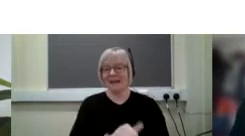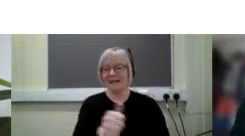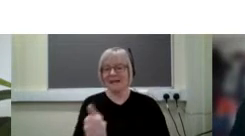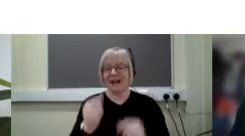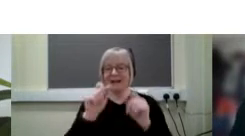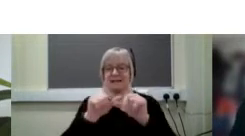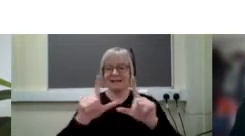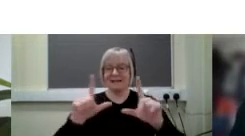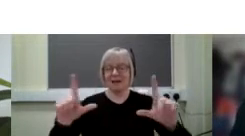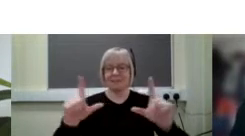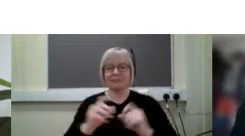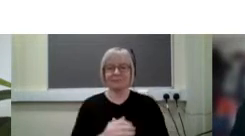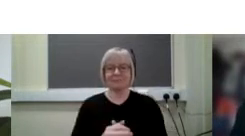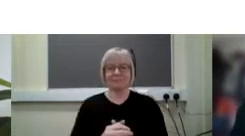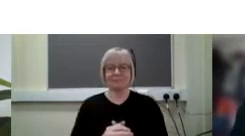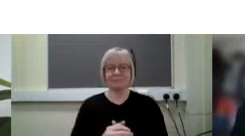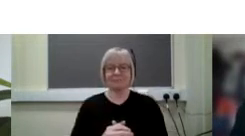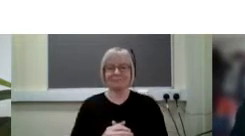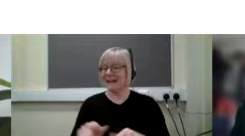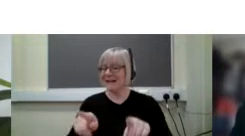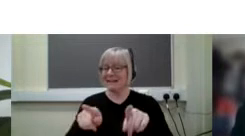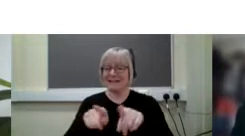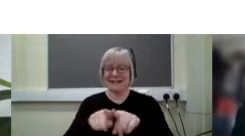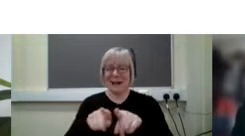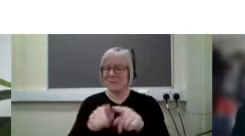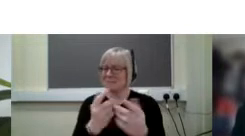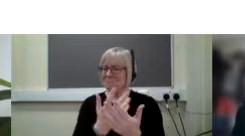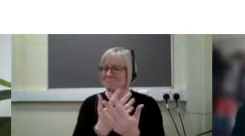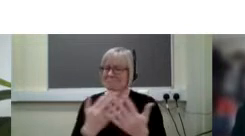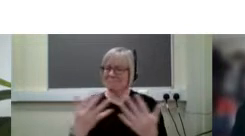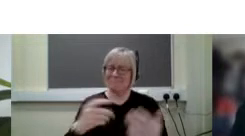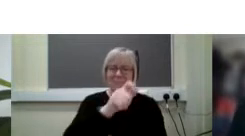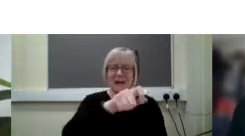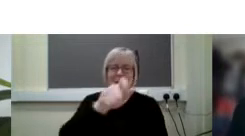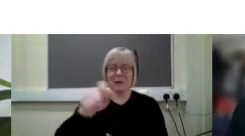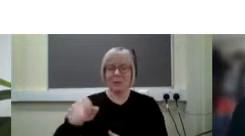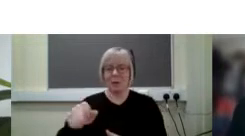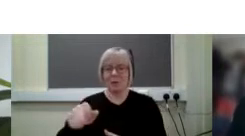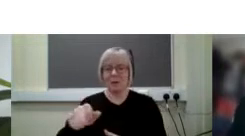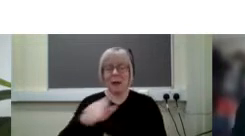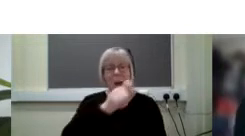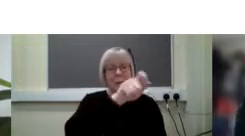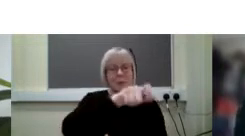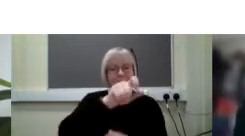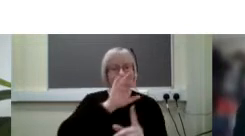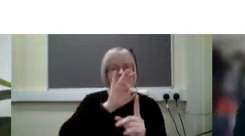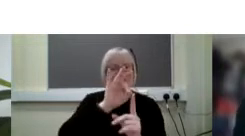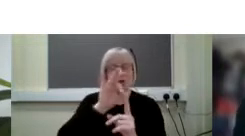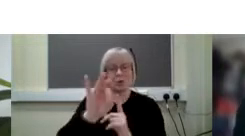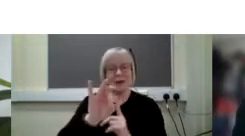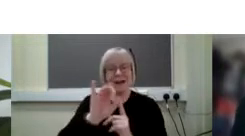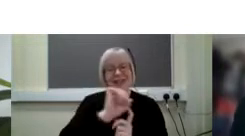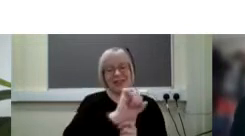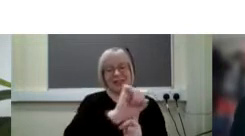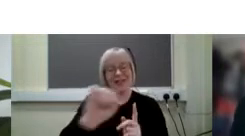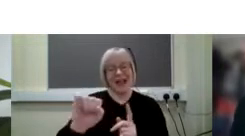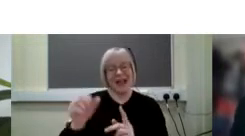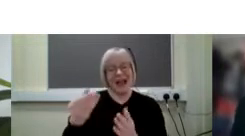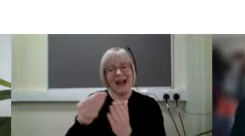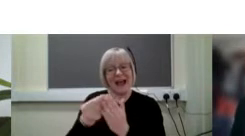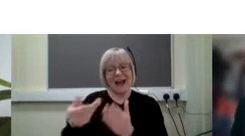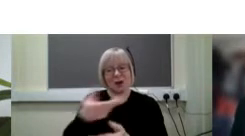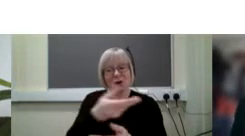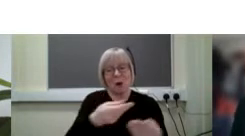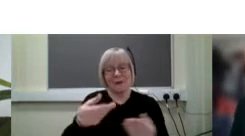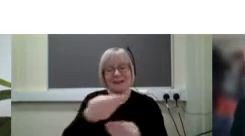So, as with many people, the people we spoke to, their economic situation was significantly